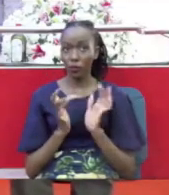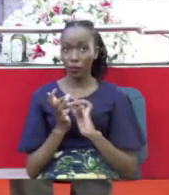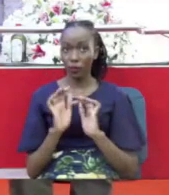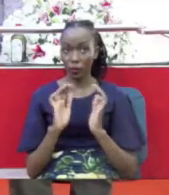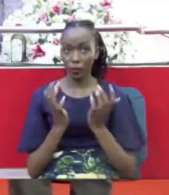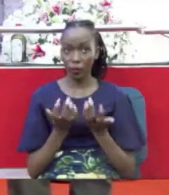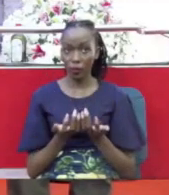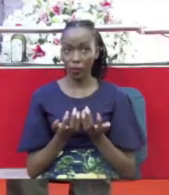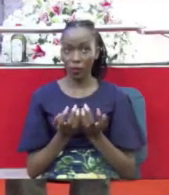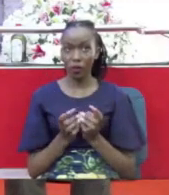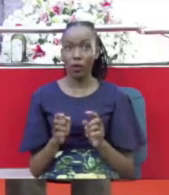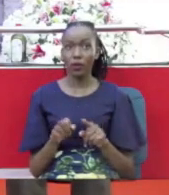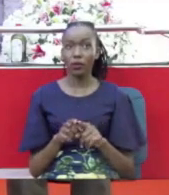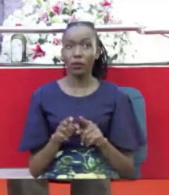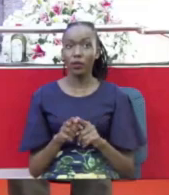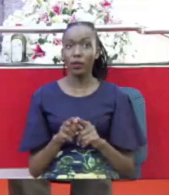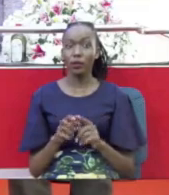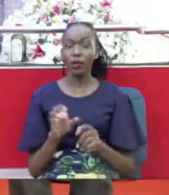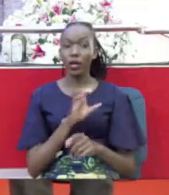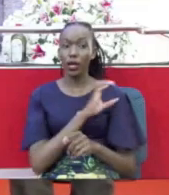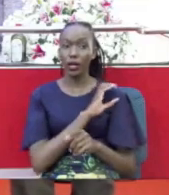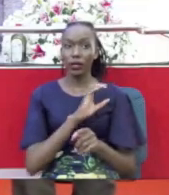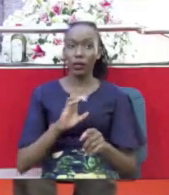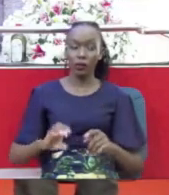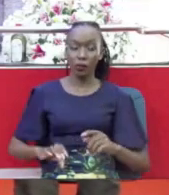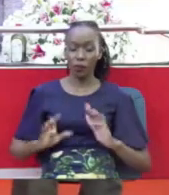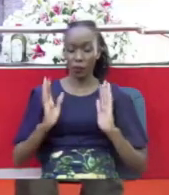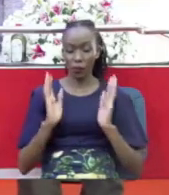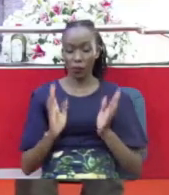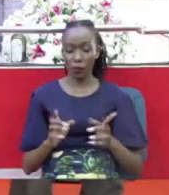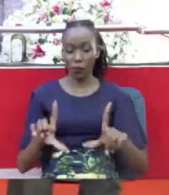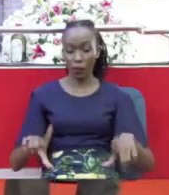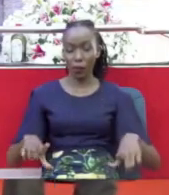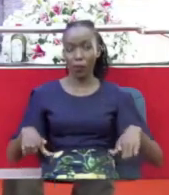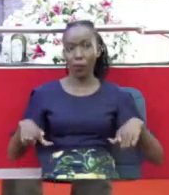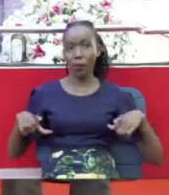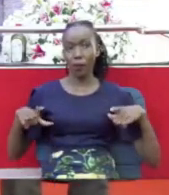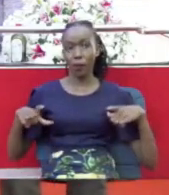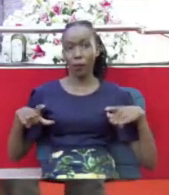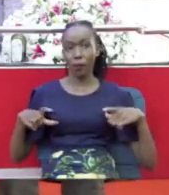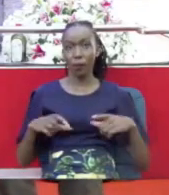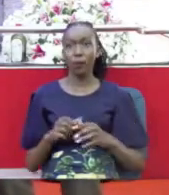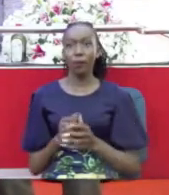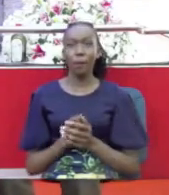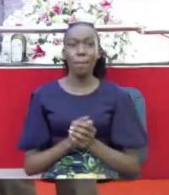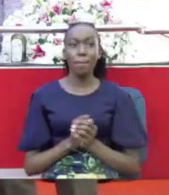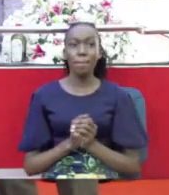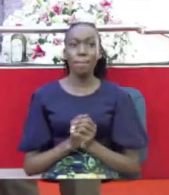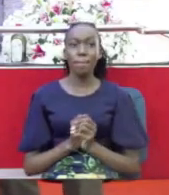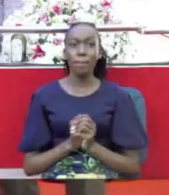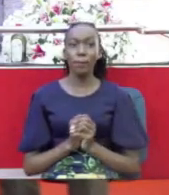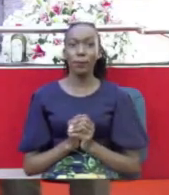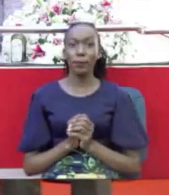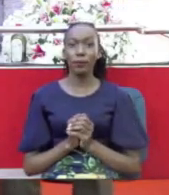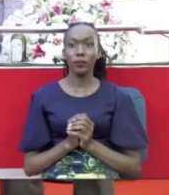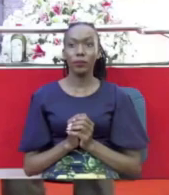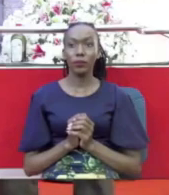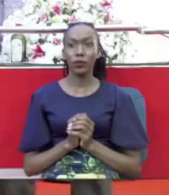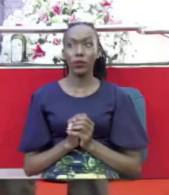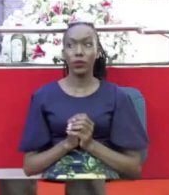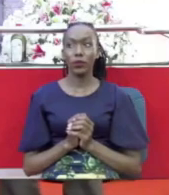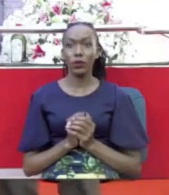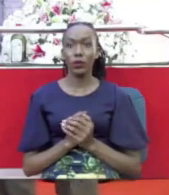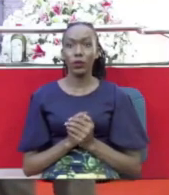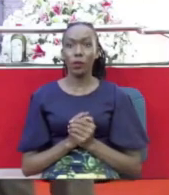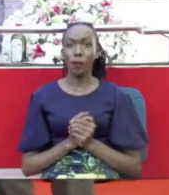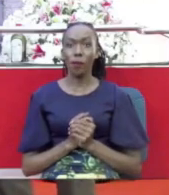see from others who have done life before us? Yeah, tutaangalia kuhusu ni tunaelekea wapi, tumejifunza nini